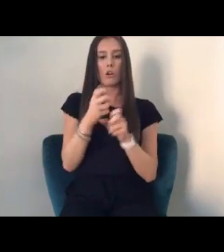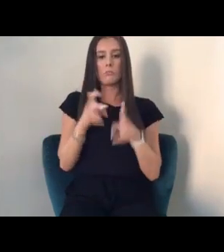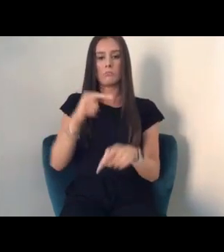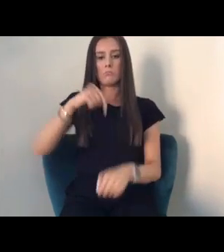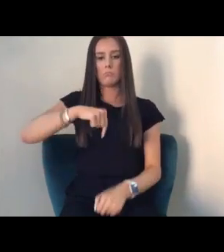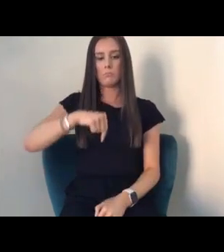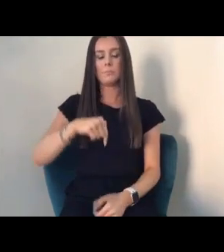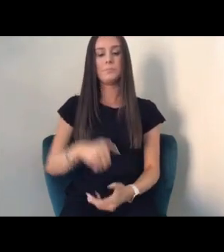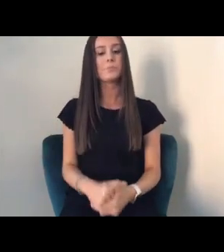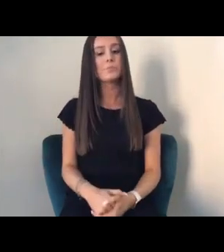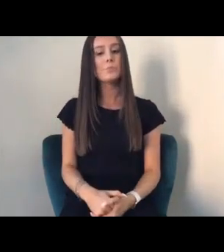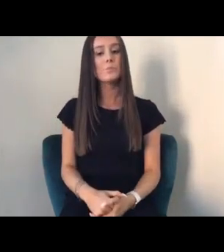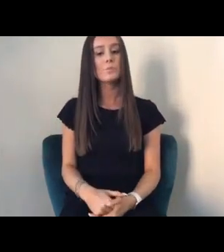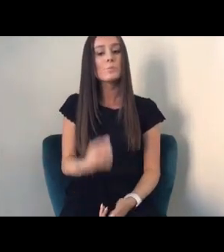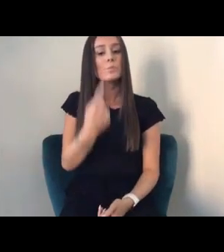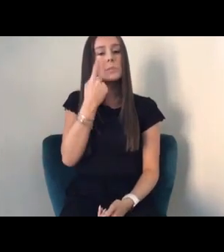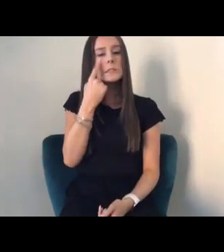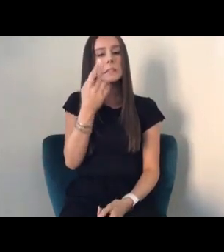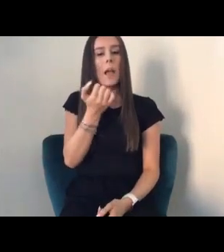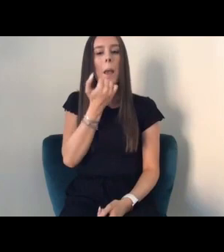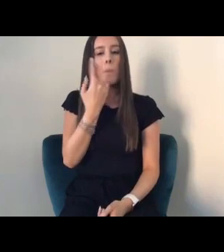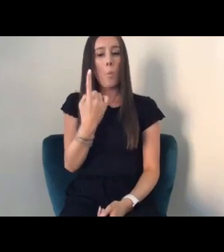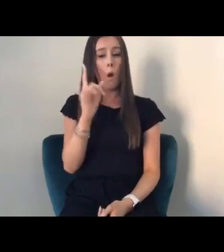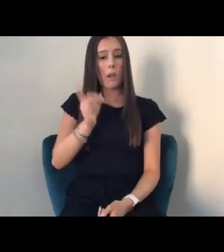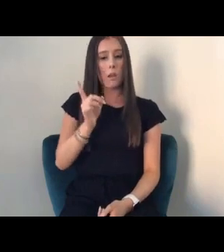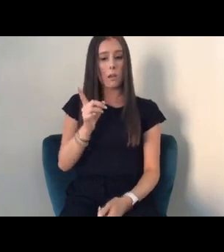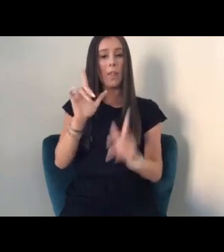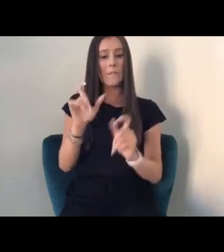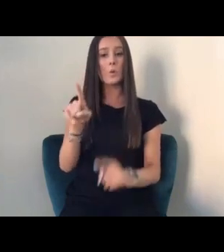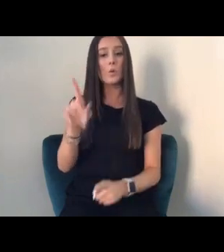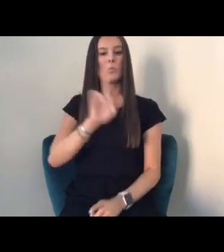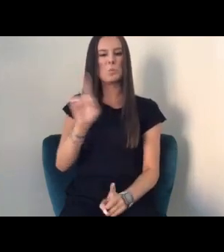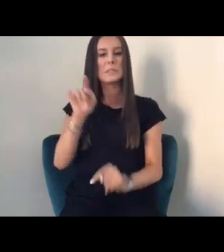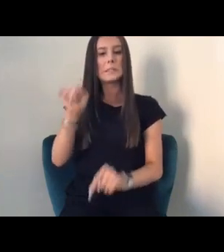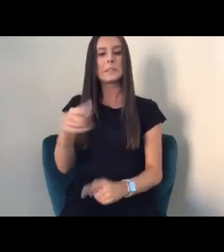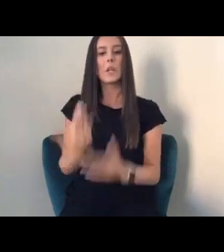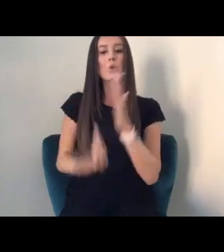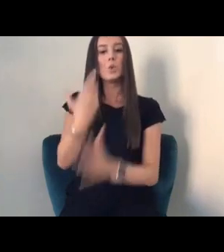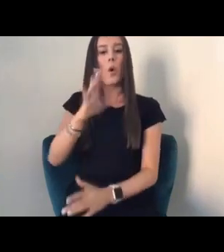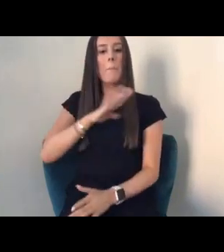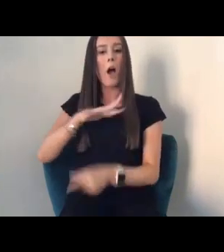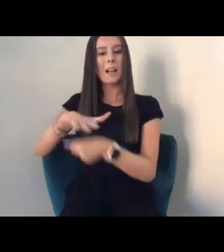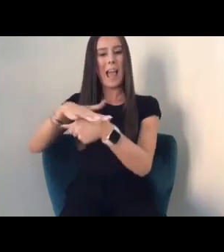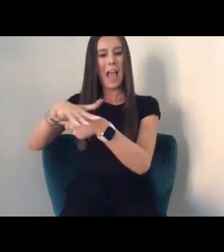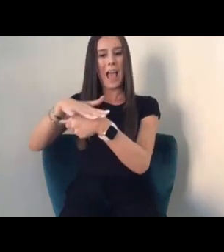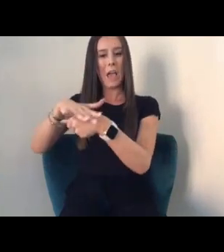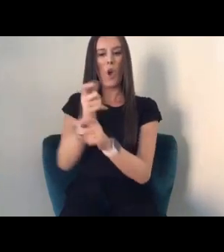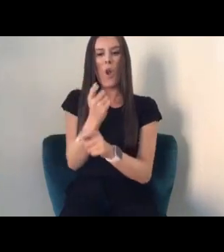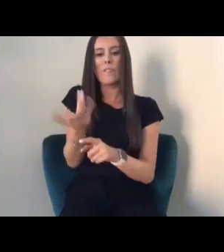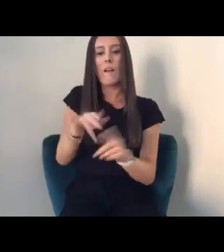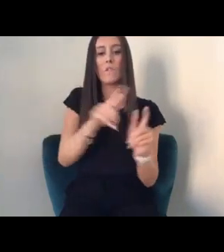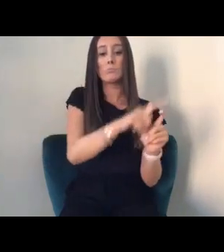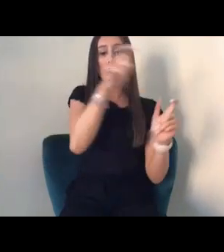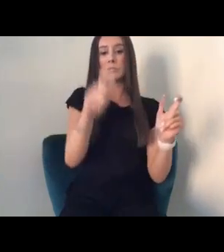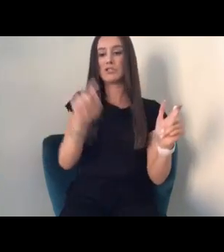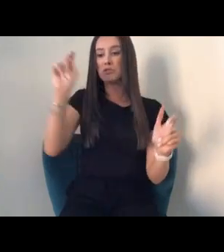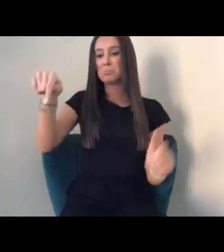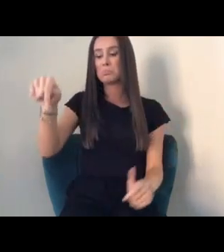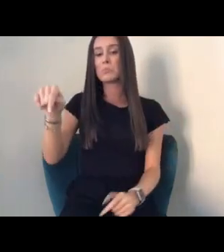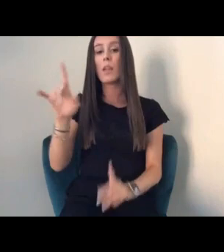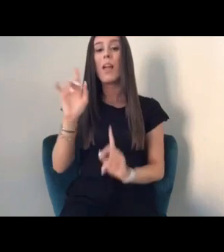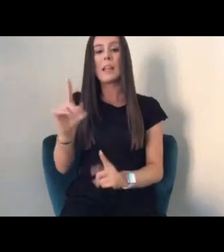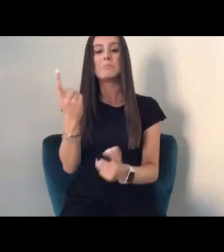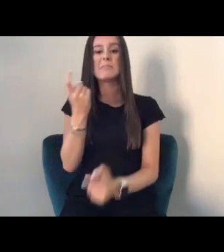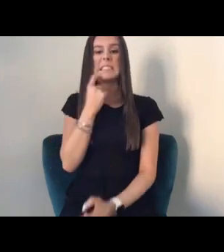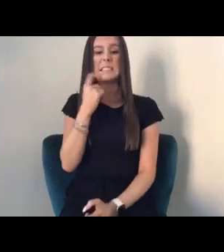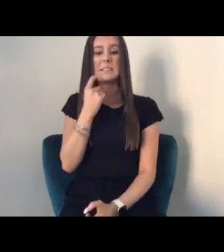So shown as point 1 on the image, we've added a new parking area near Thong Lane Green Bridge. It will be easily